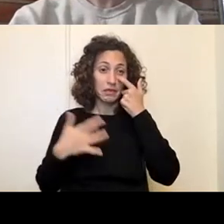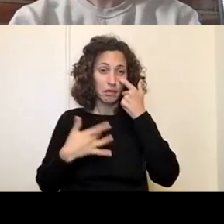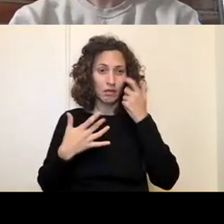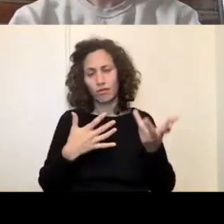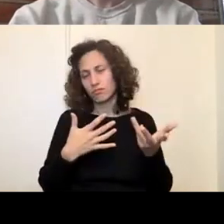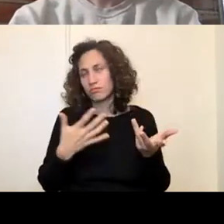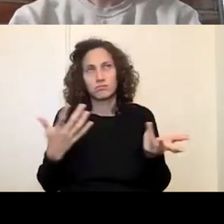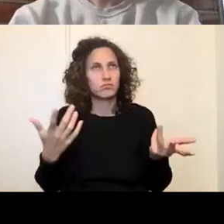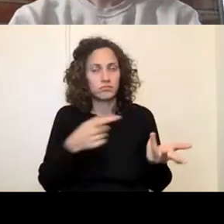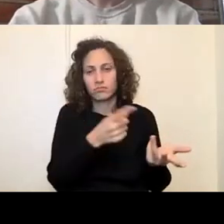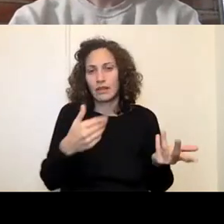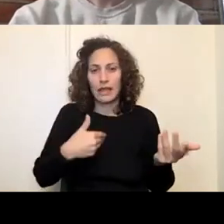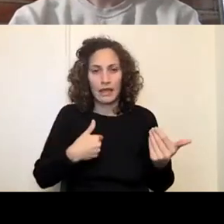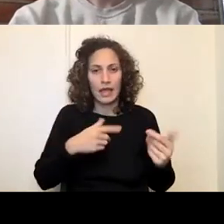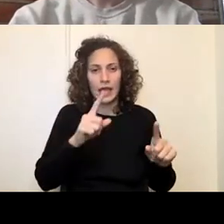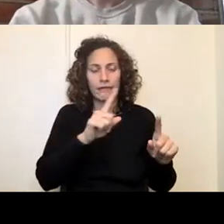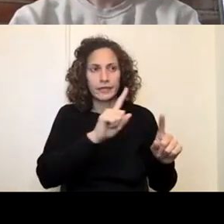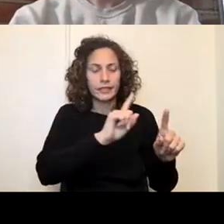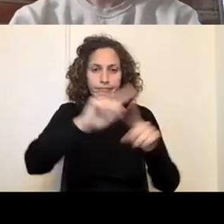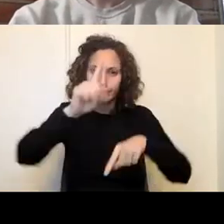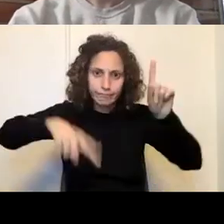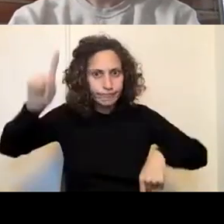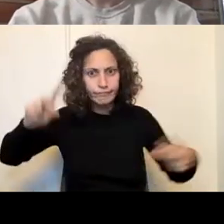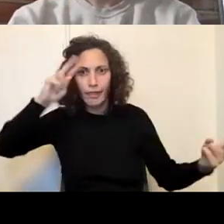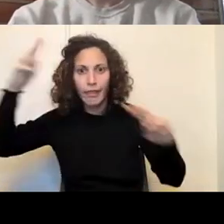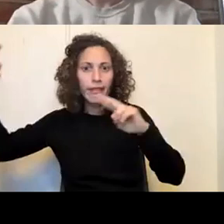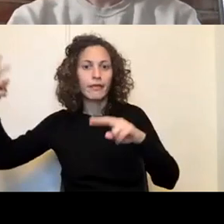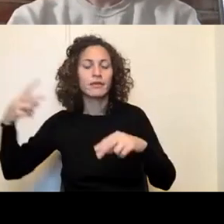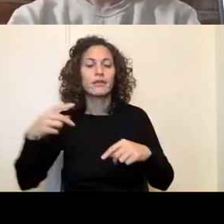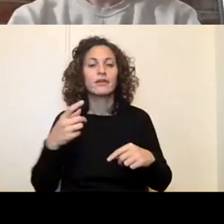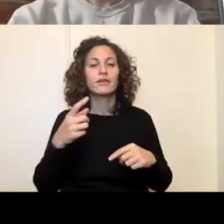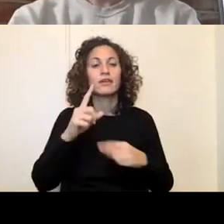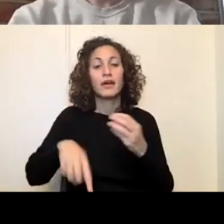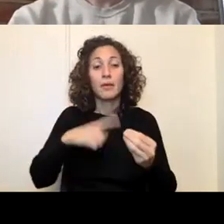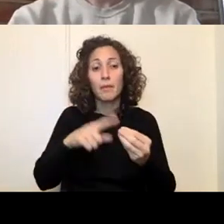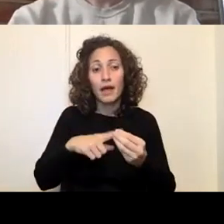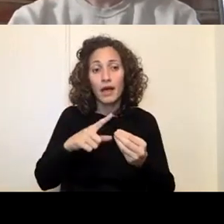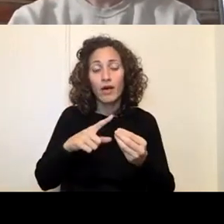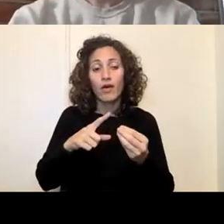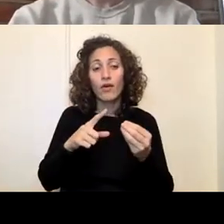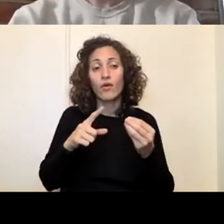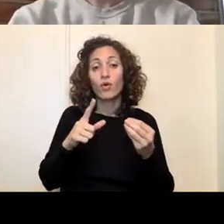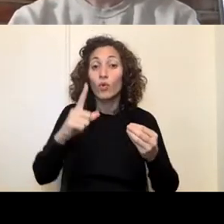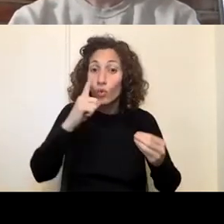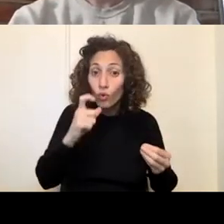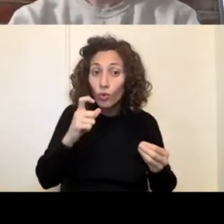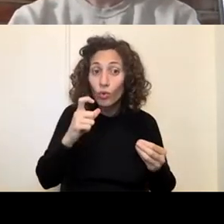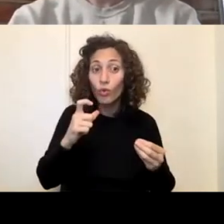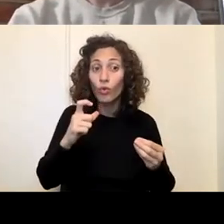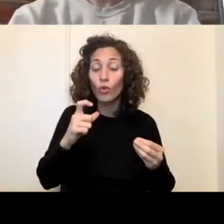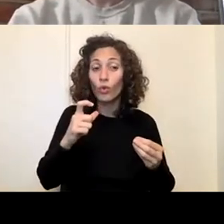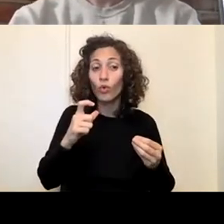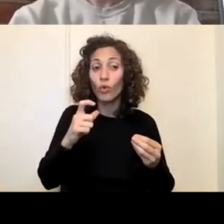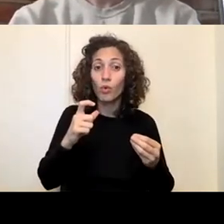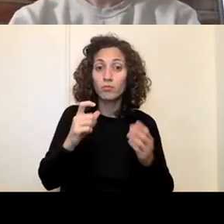various different kinds of myths and misconceptions, but also about myths and misconceptions about who is interested